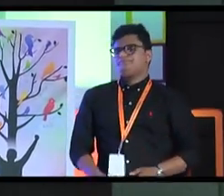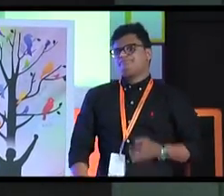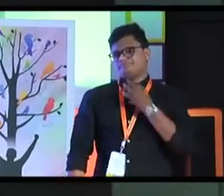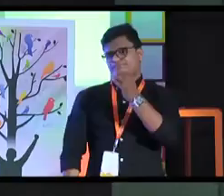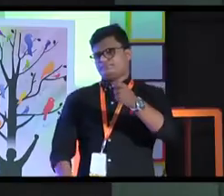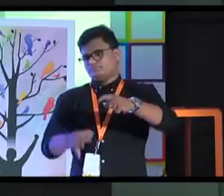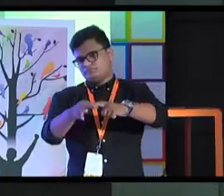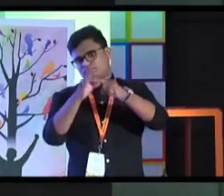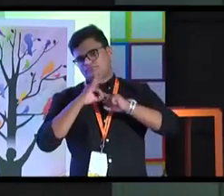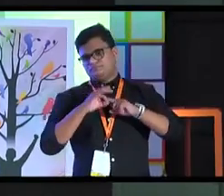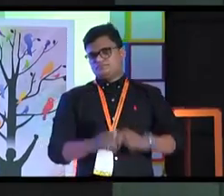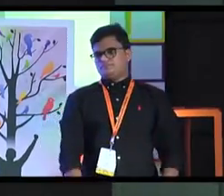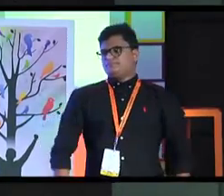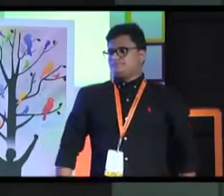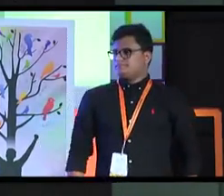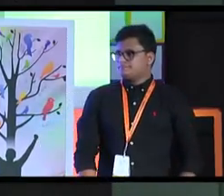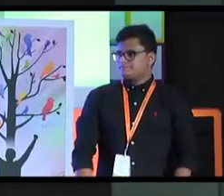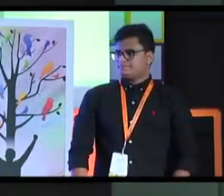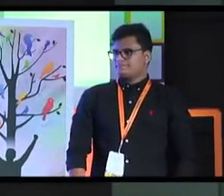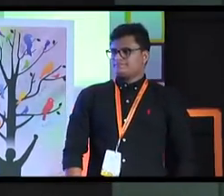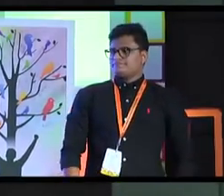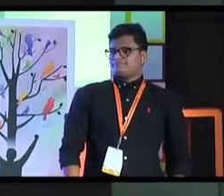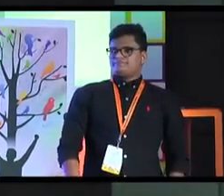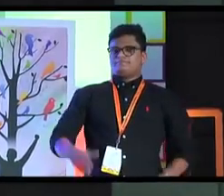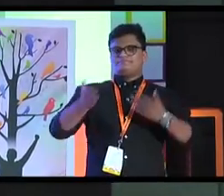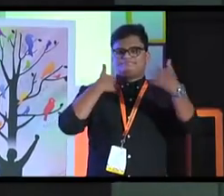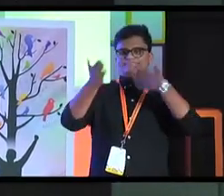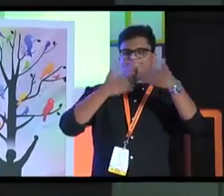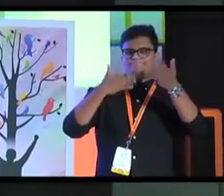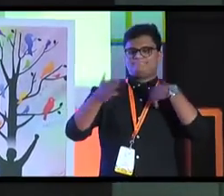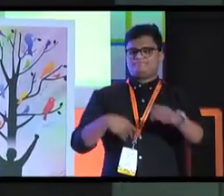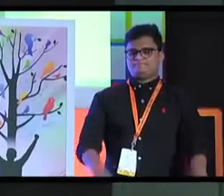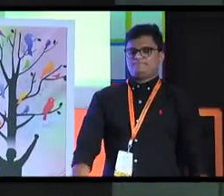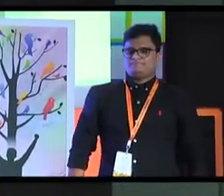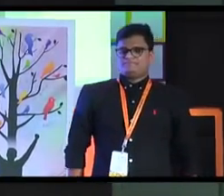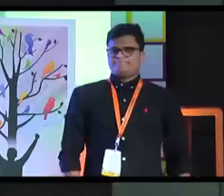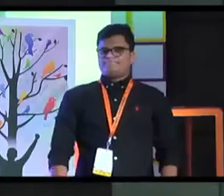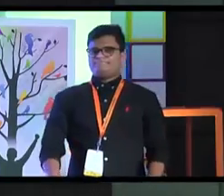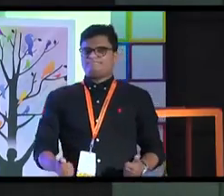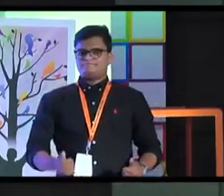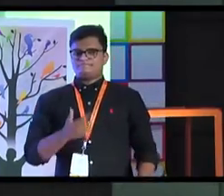Nice talking to you and sharing our passion. Yeah.